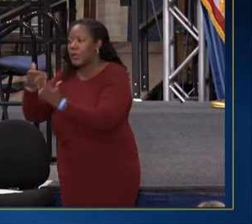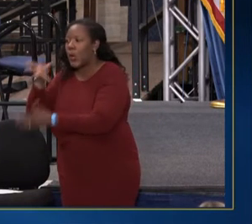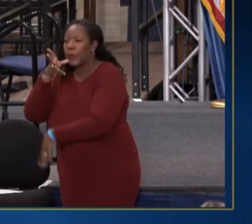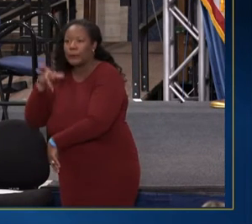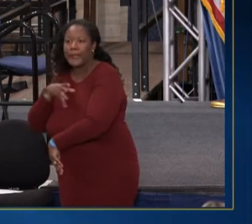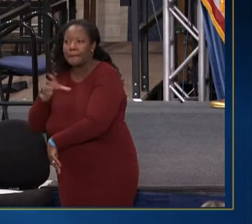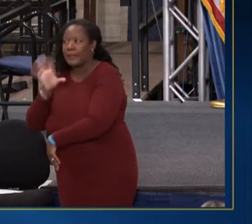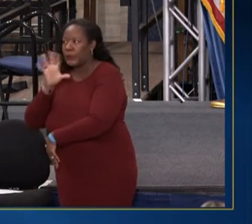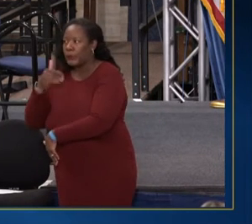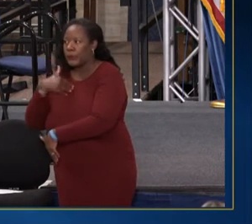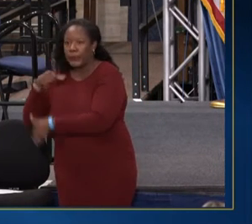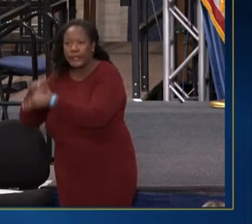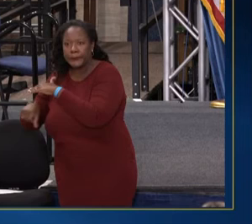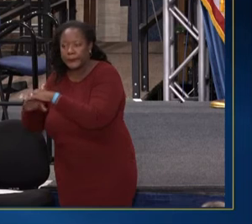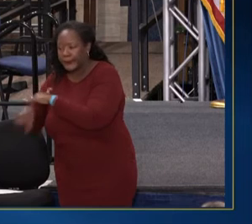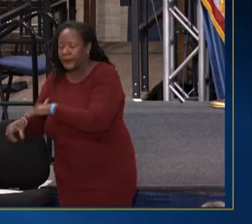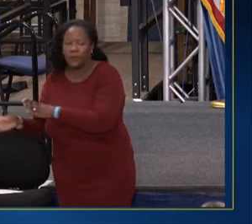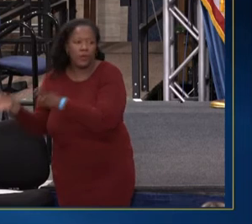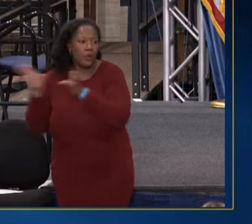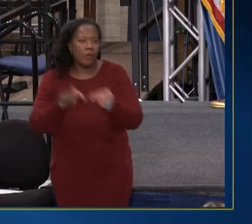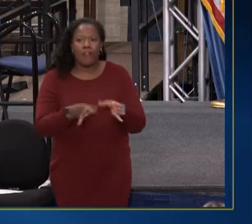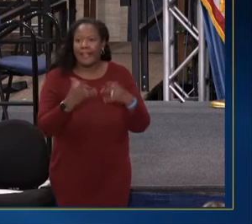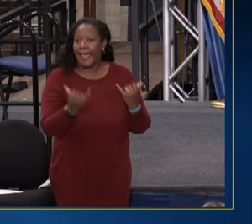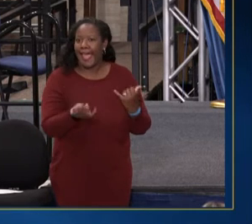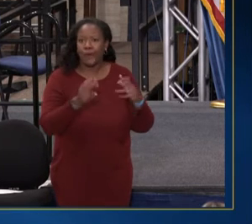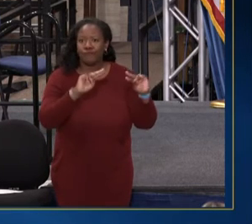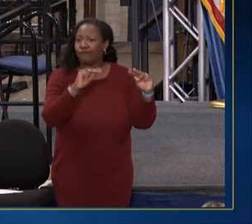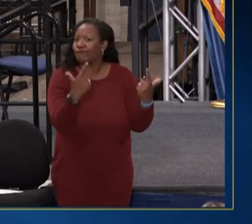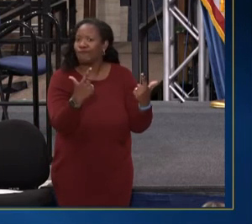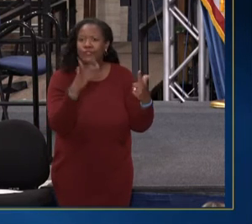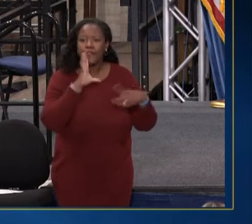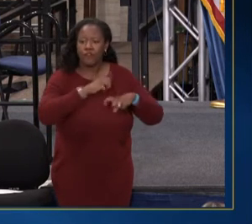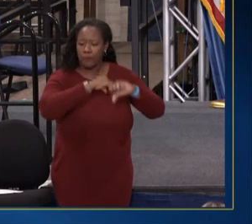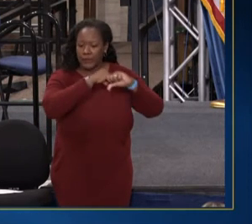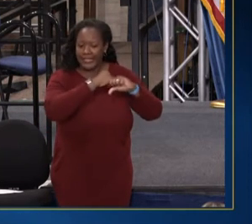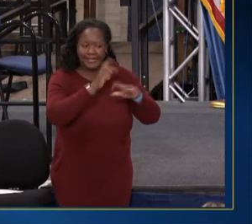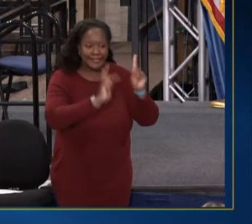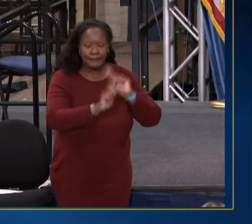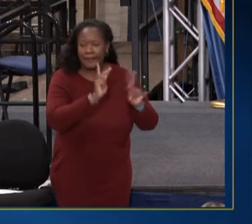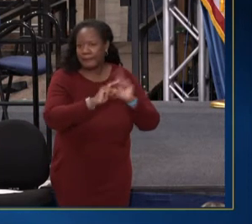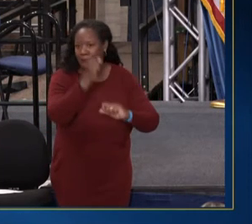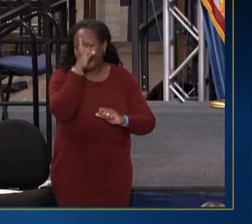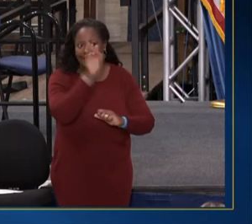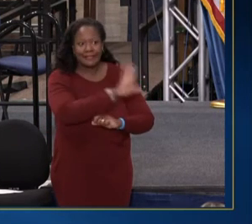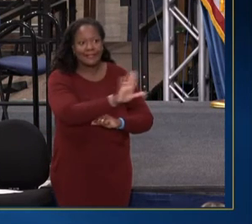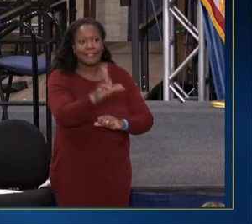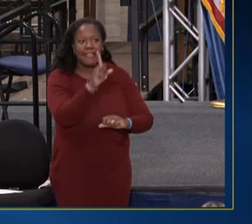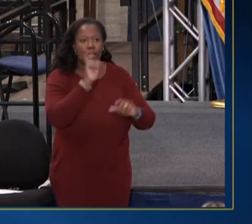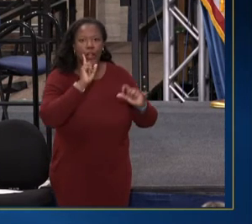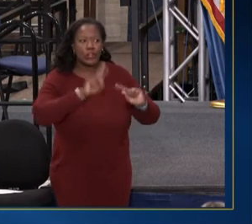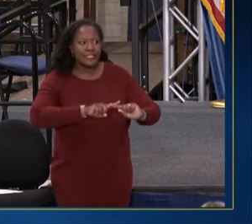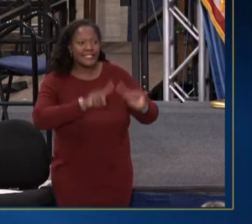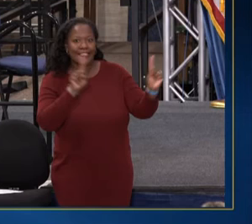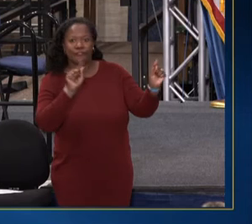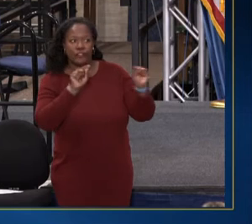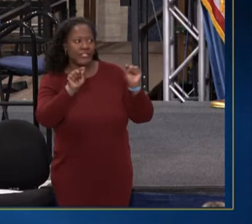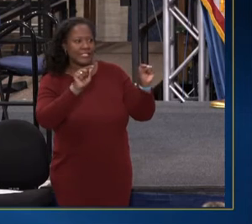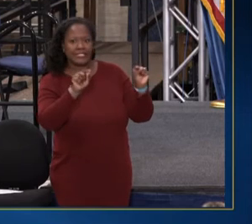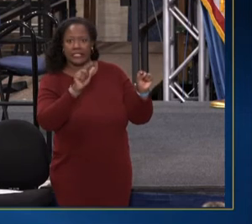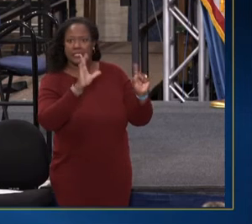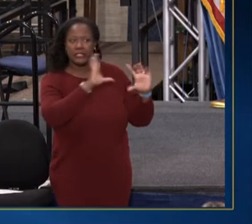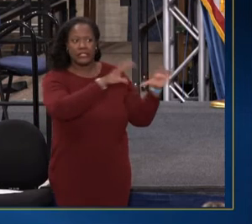childbirth age in this country, when we know we're not protecting people because of the differences they may have with others in this